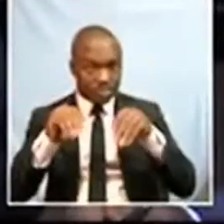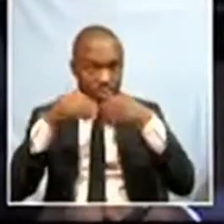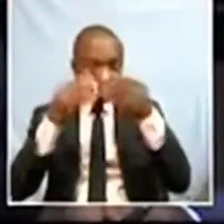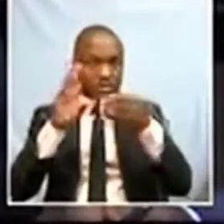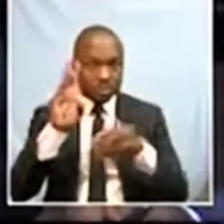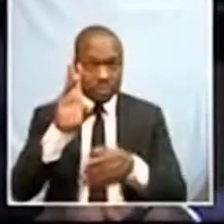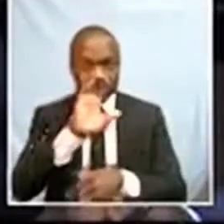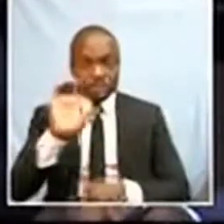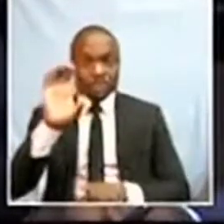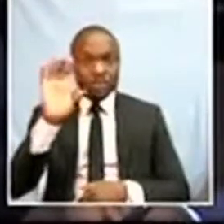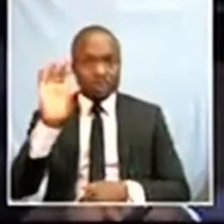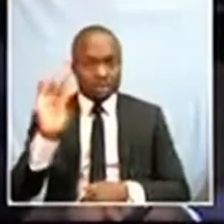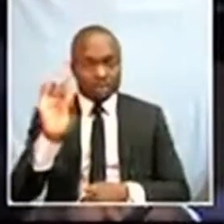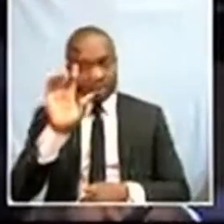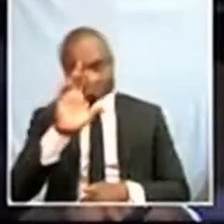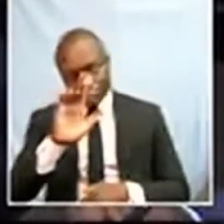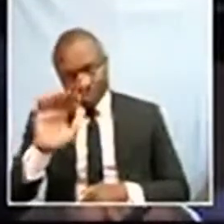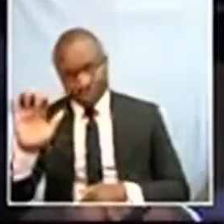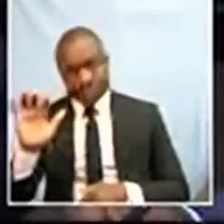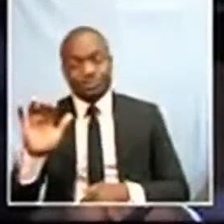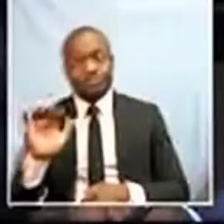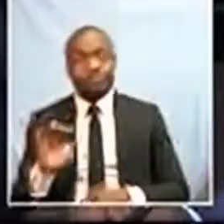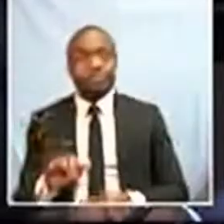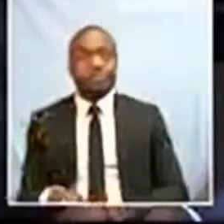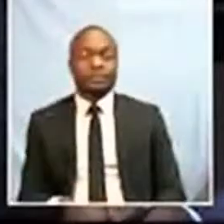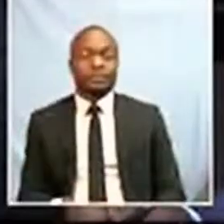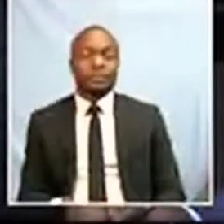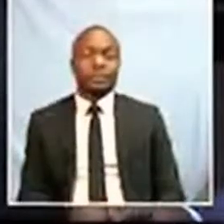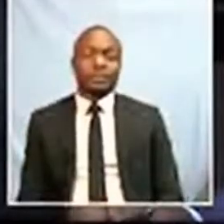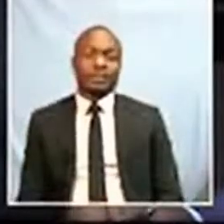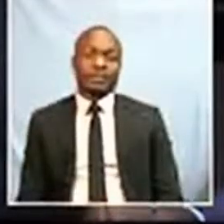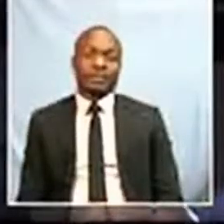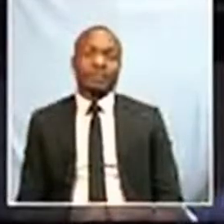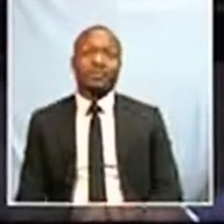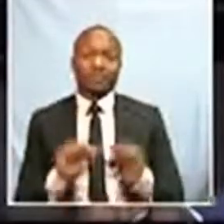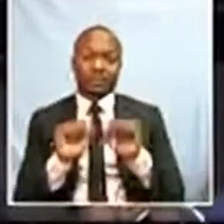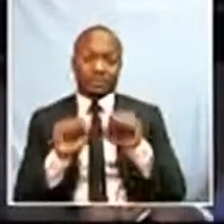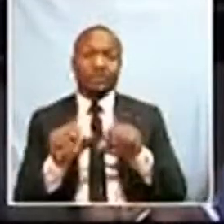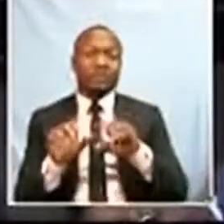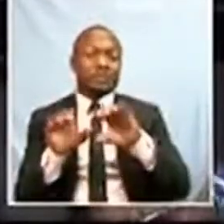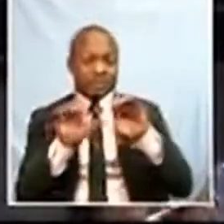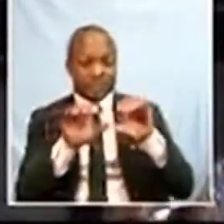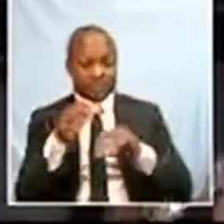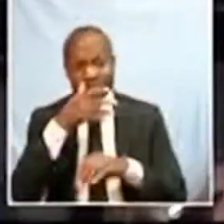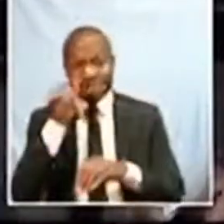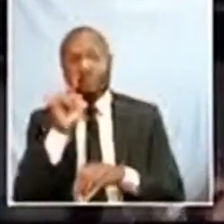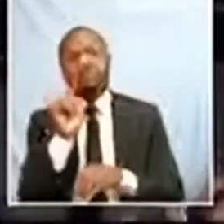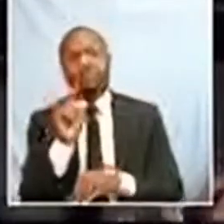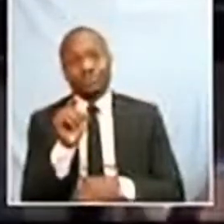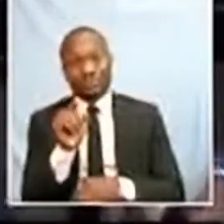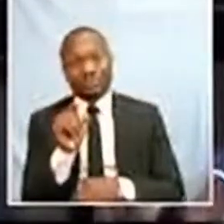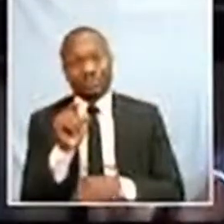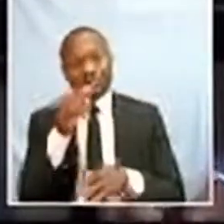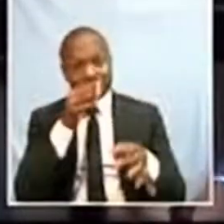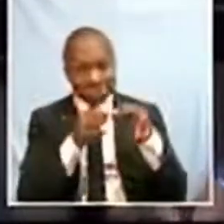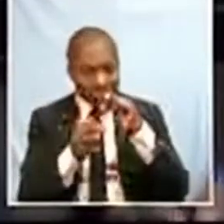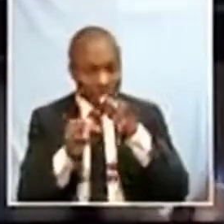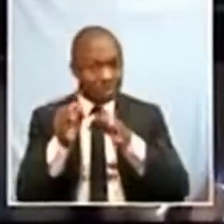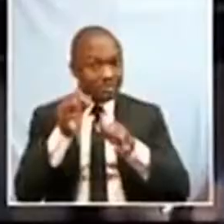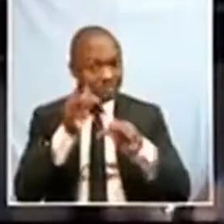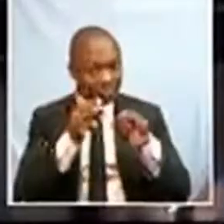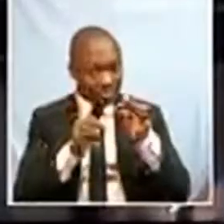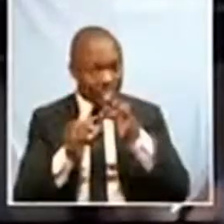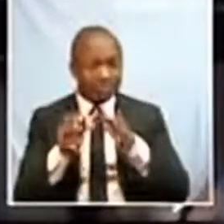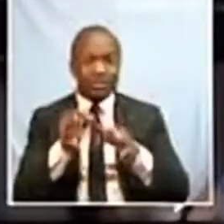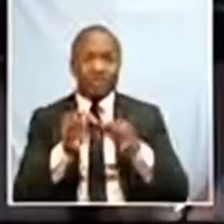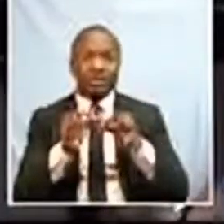680 something. You do better. You do better. You have actually explained